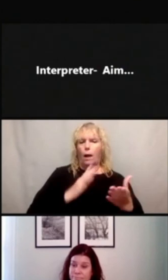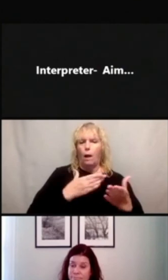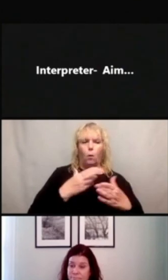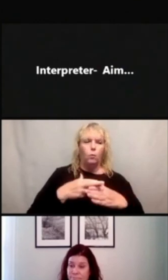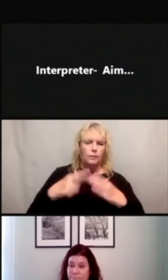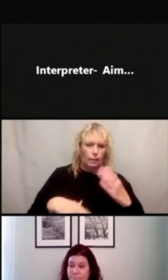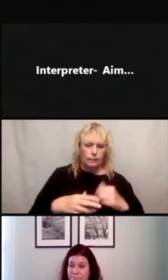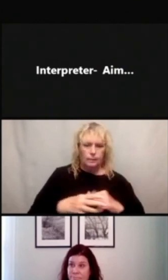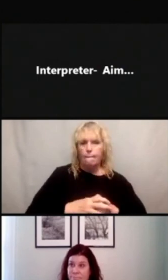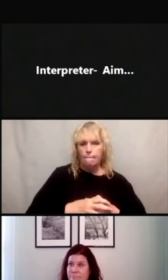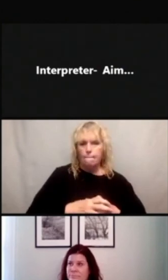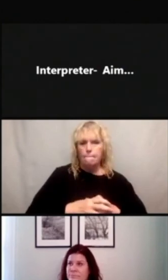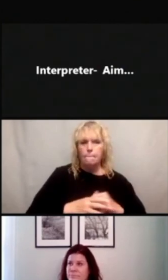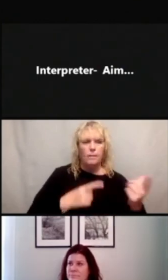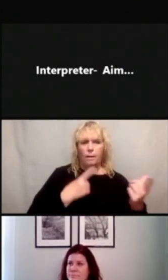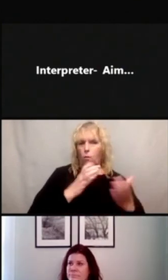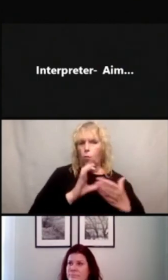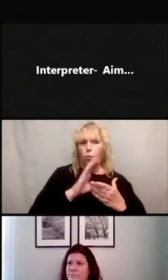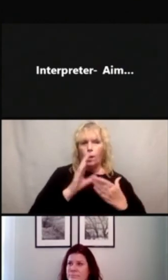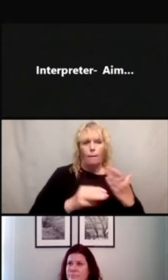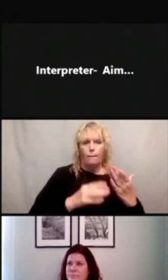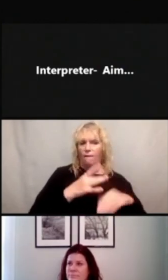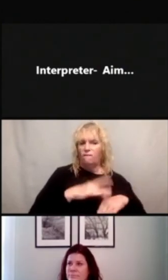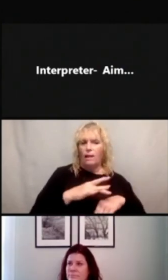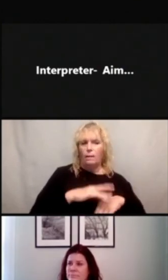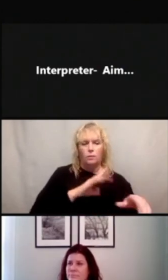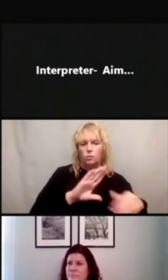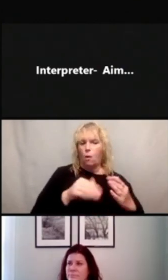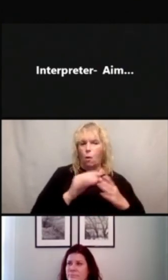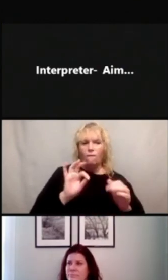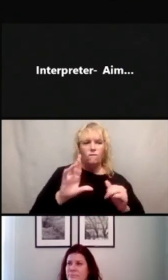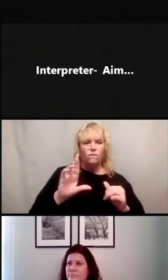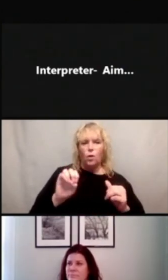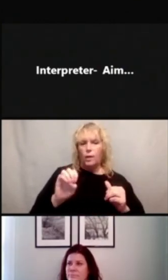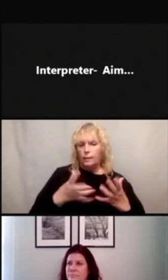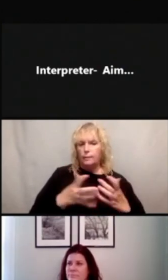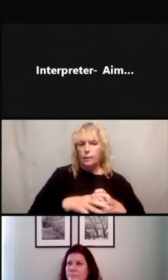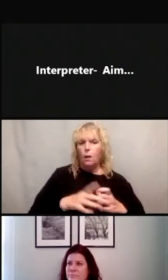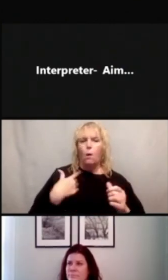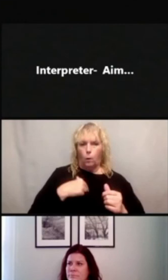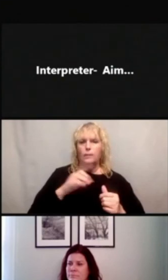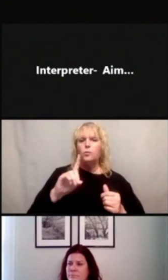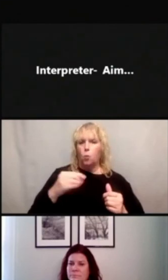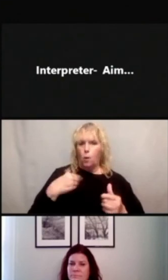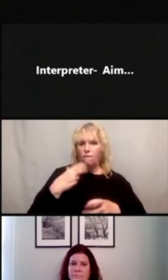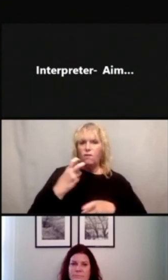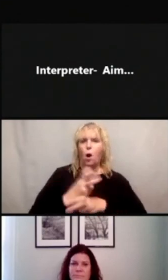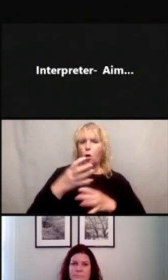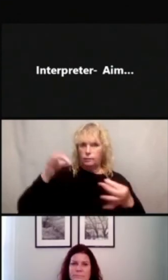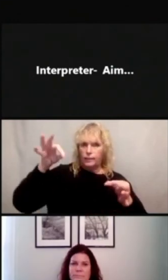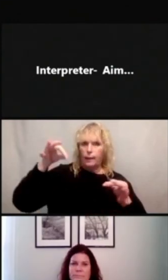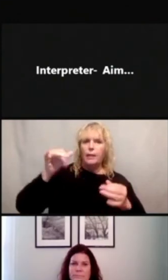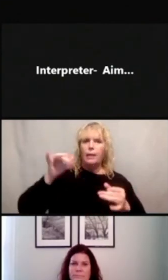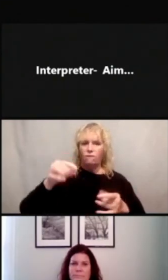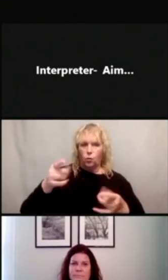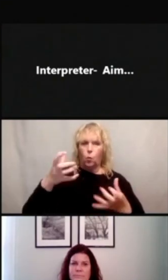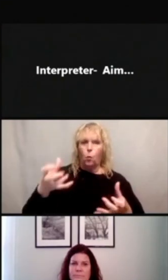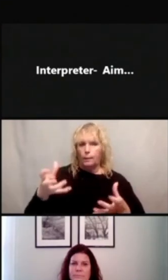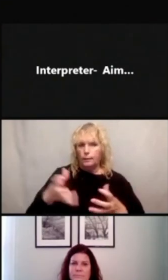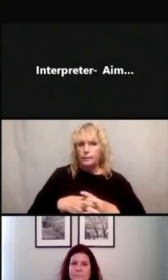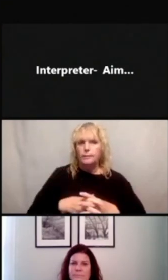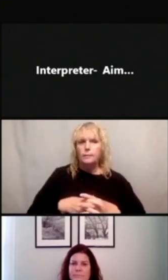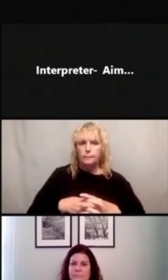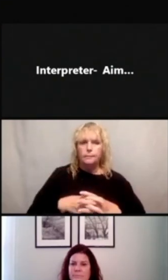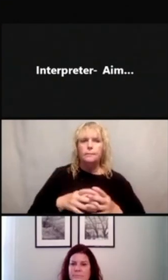is available. They're all it's all freely available on the websites. We do have hard copies if folks are interested. They're